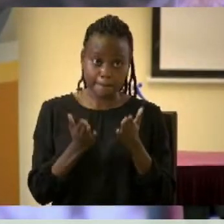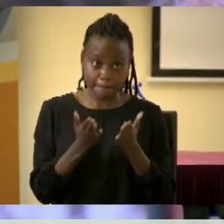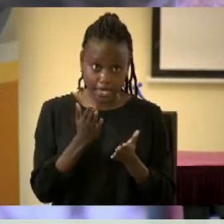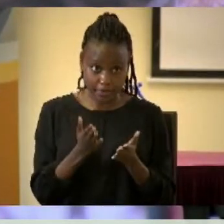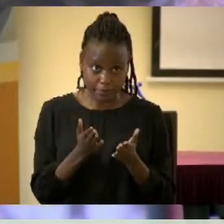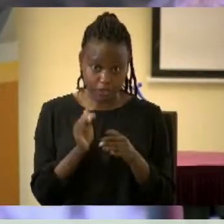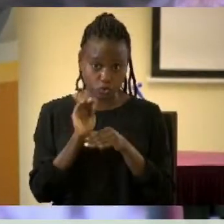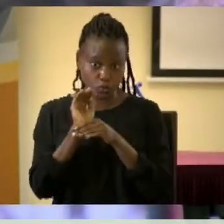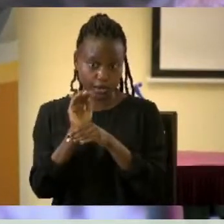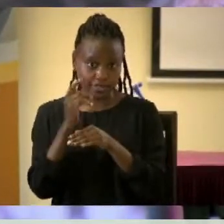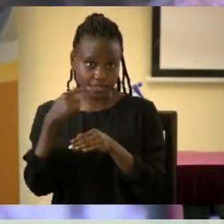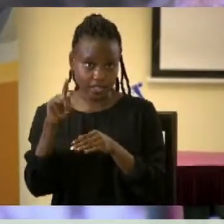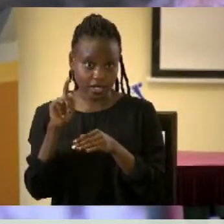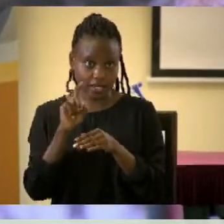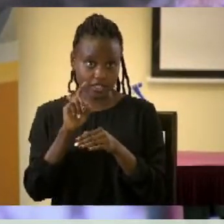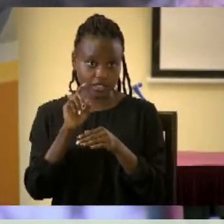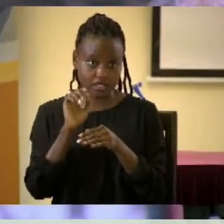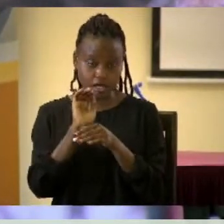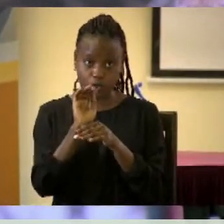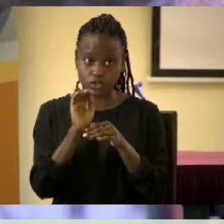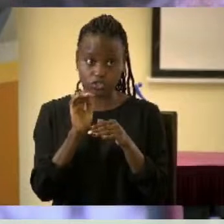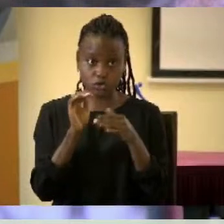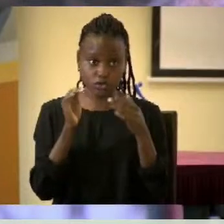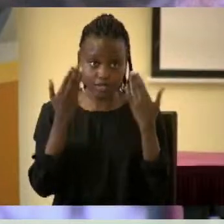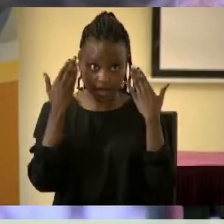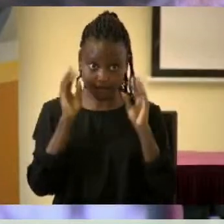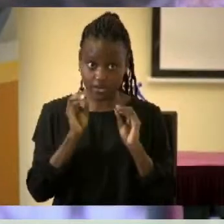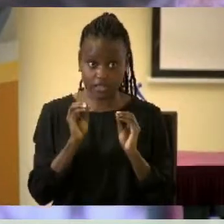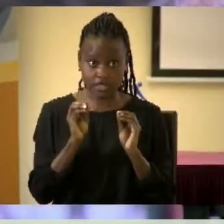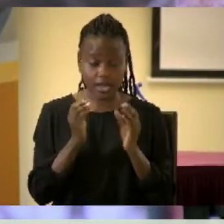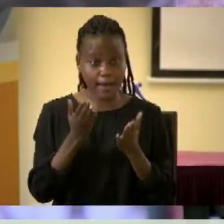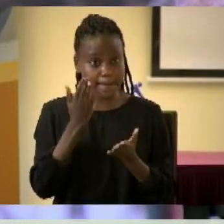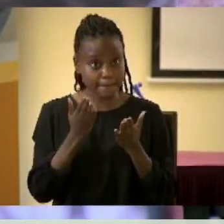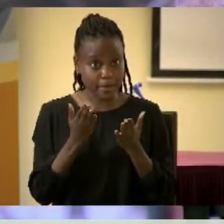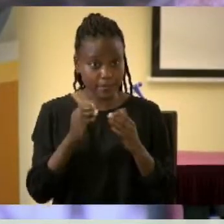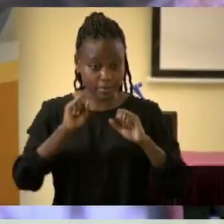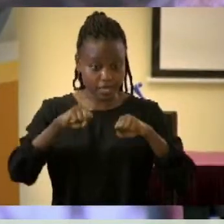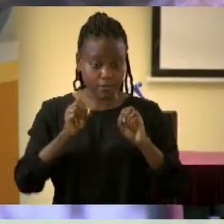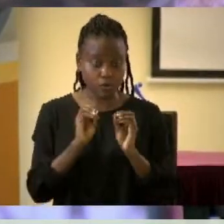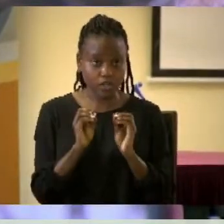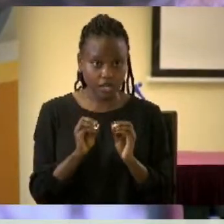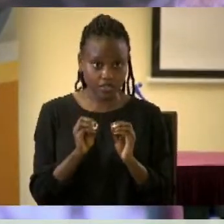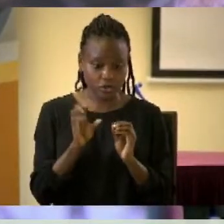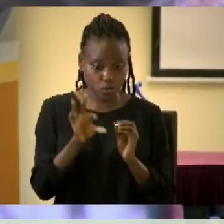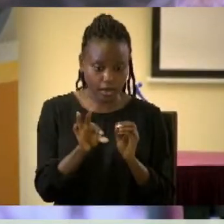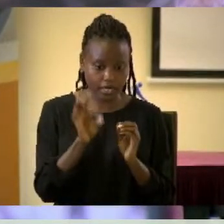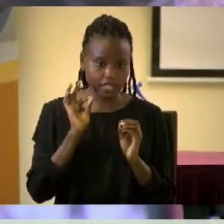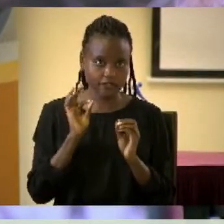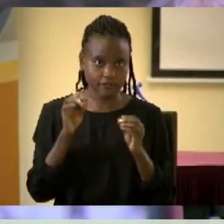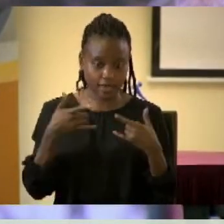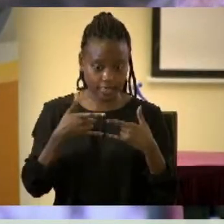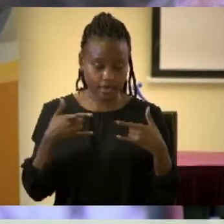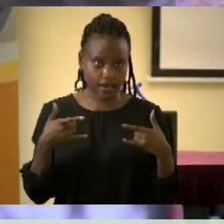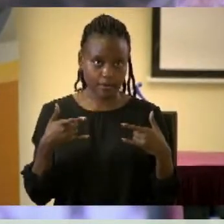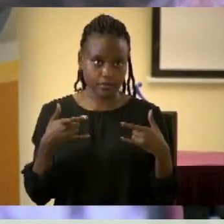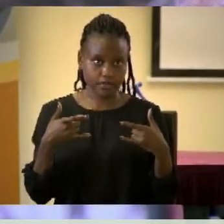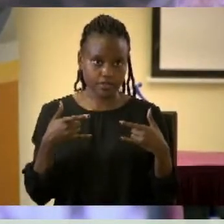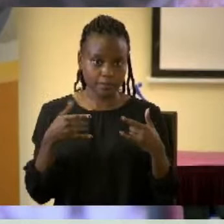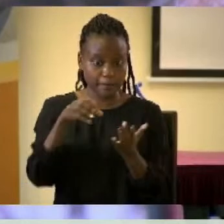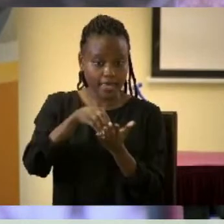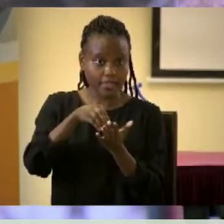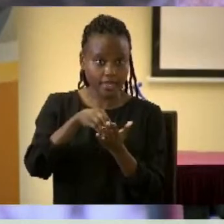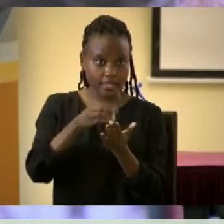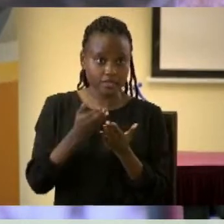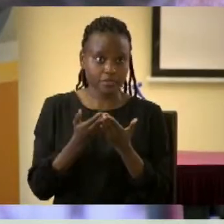ask the right questions to witnesses in court. They may not be able to identify and exploit gaps in the case presented by